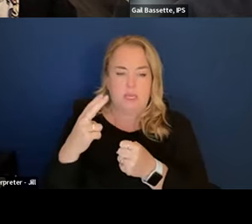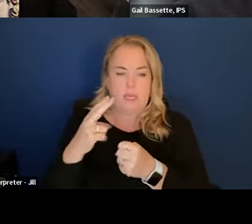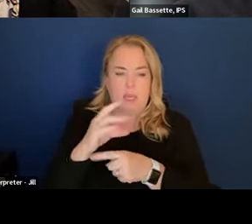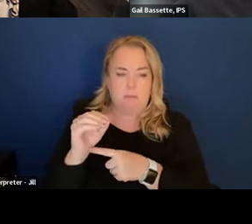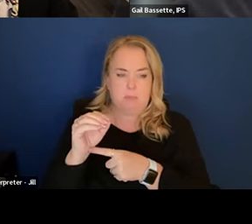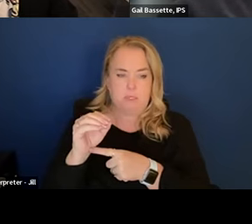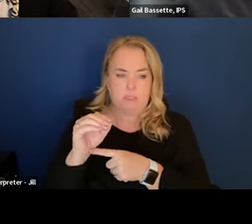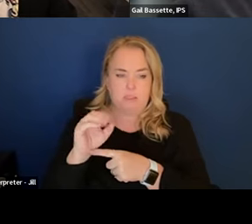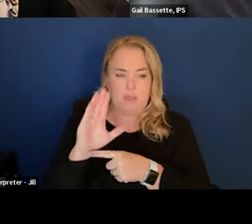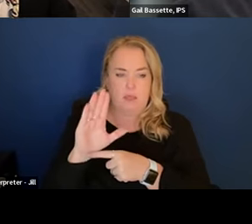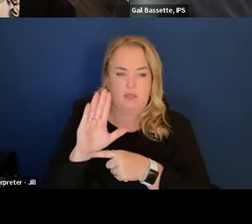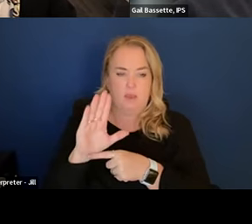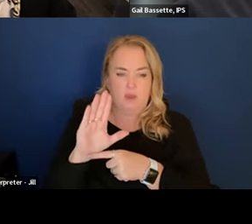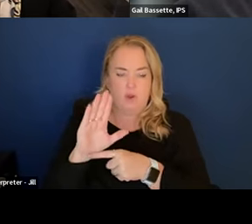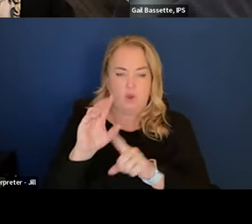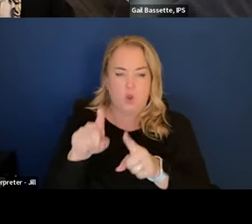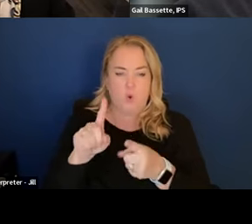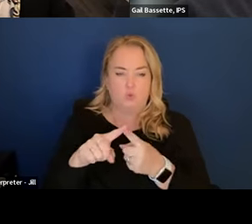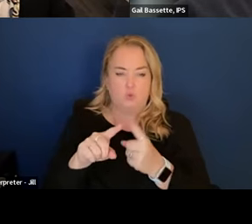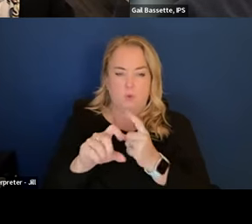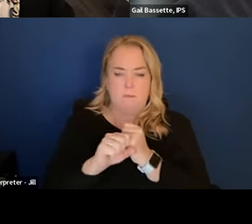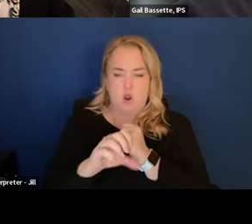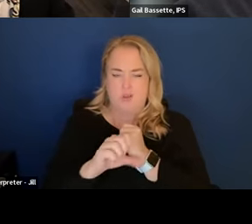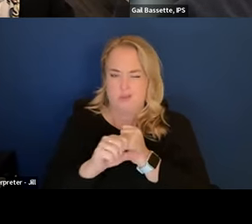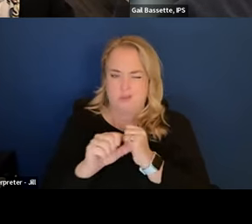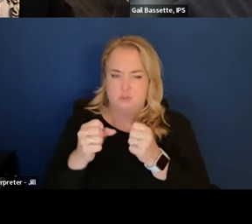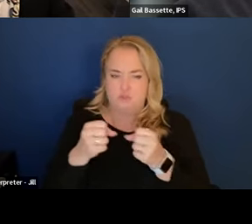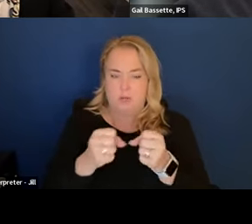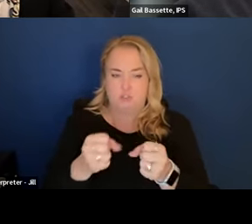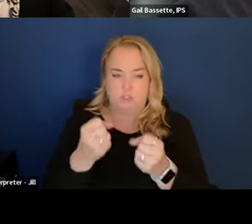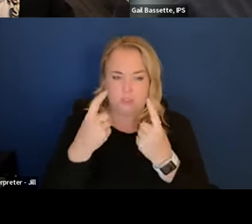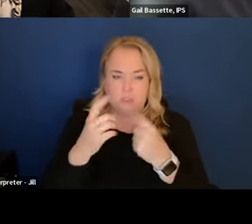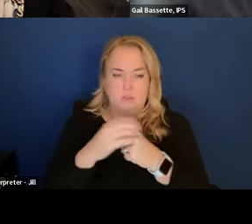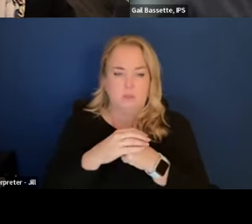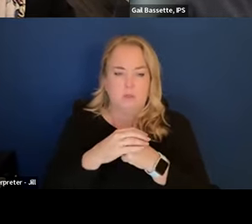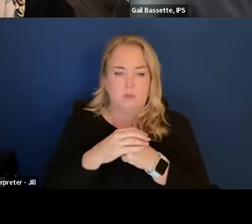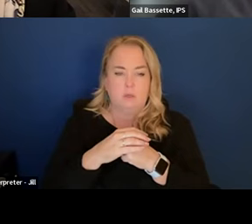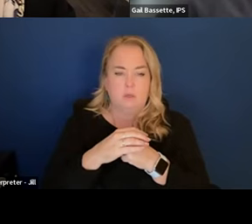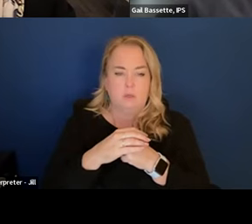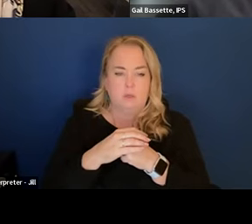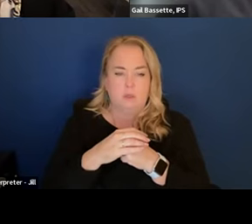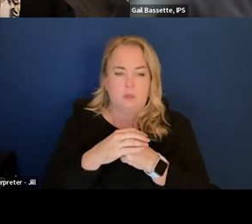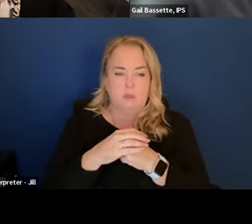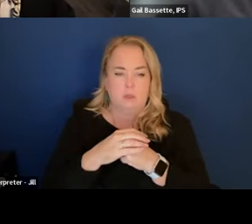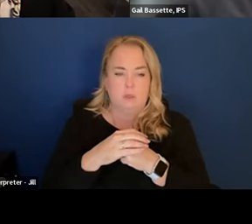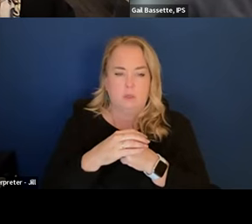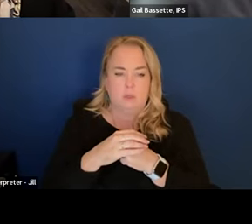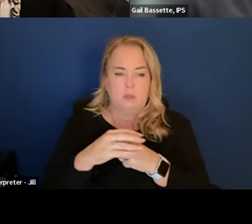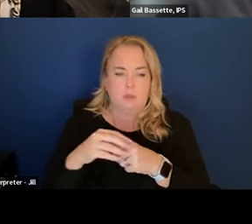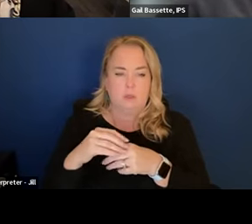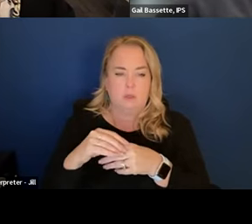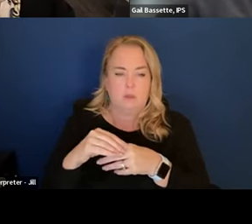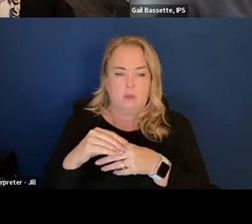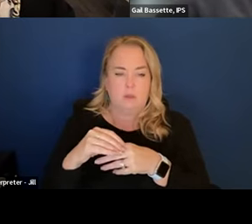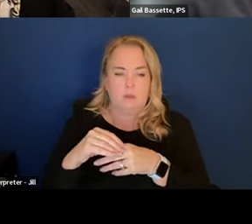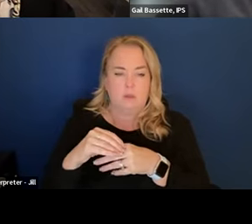their go-to-market strategy, which we define as the holistic optimization of all aspects of revenue generation